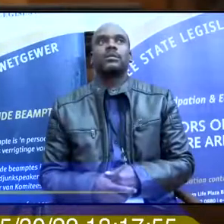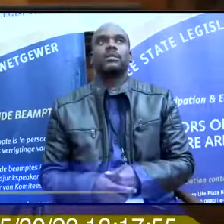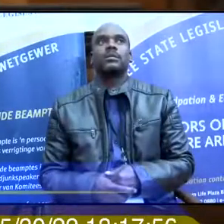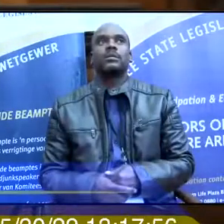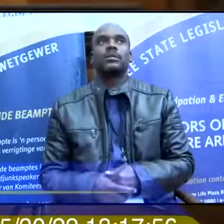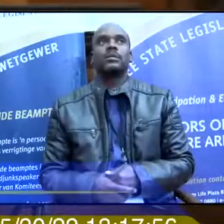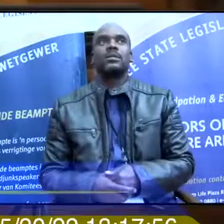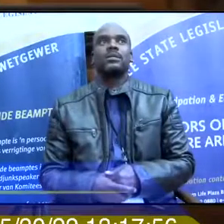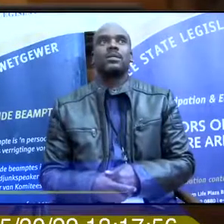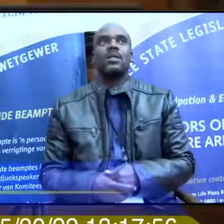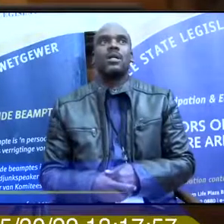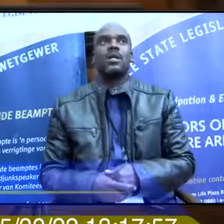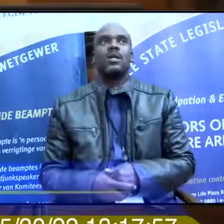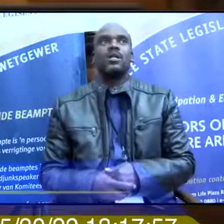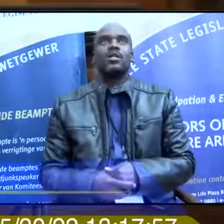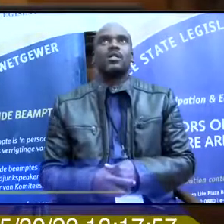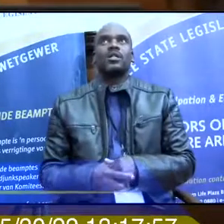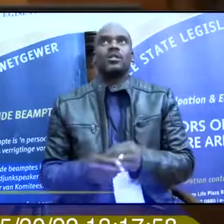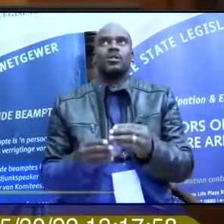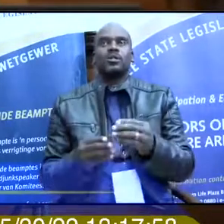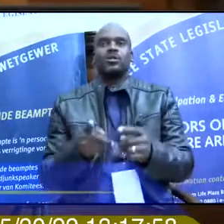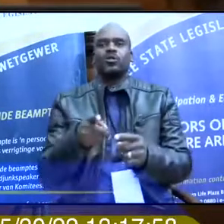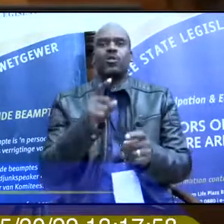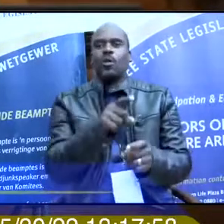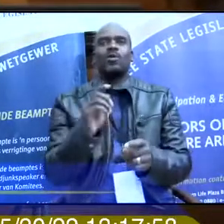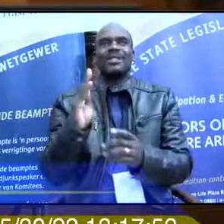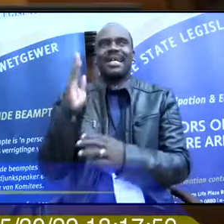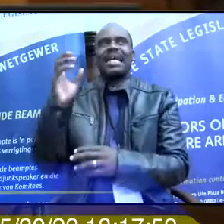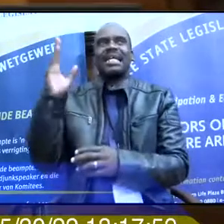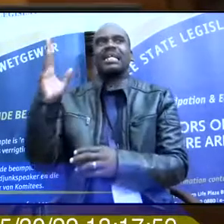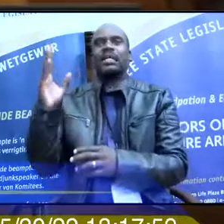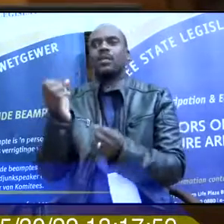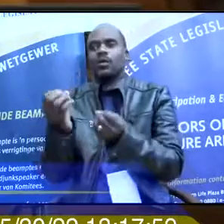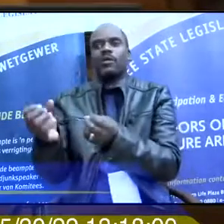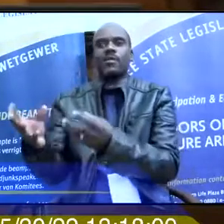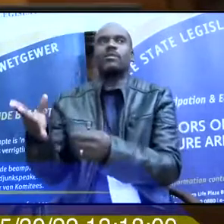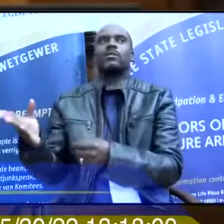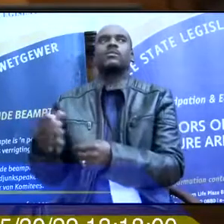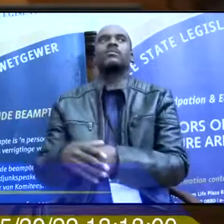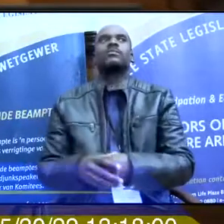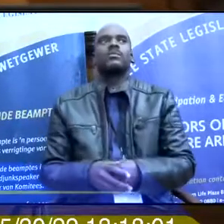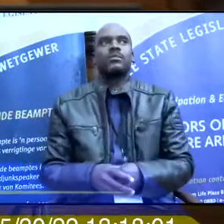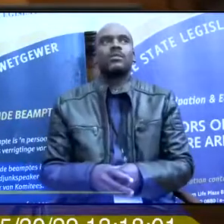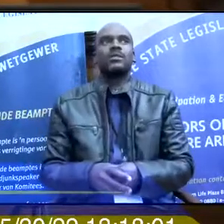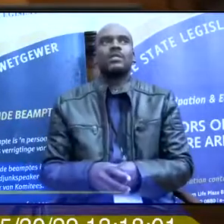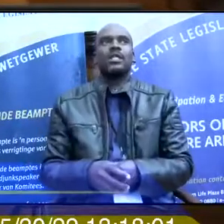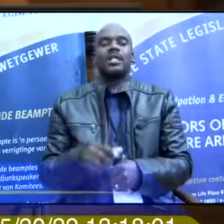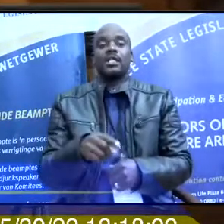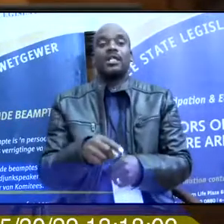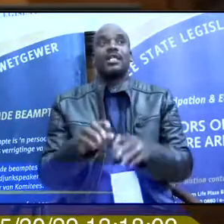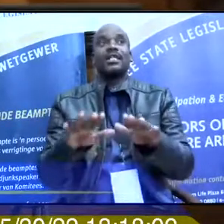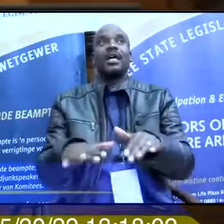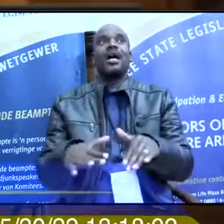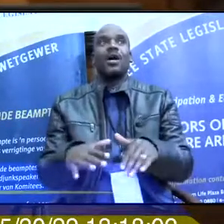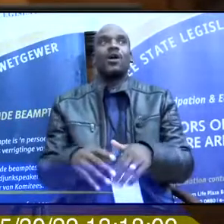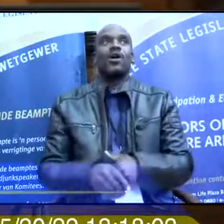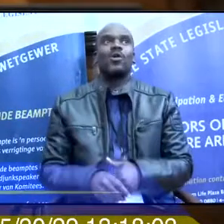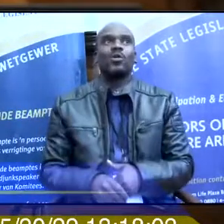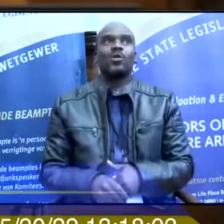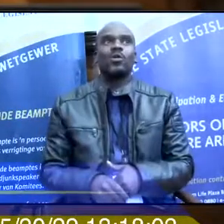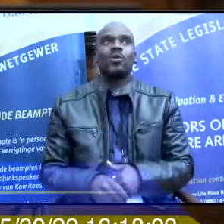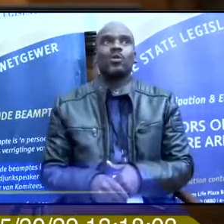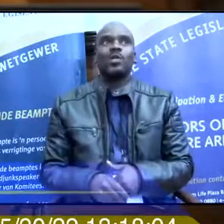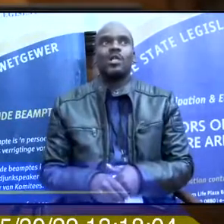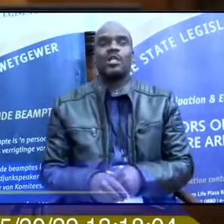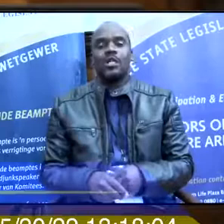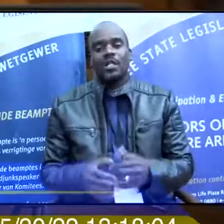policies should also raise policies raised to also address the incomes of the poor as well so